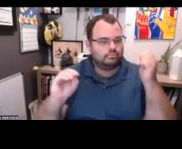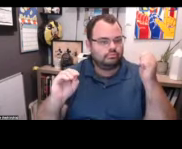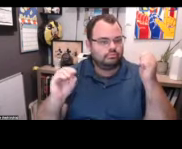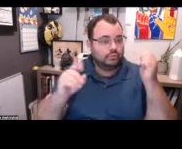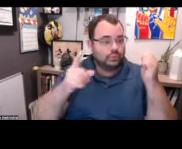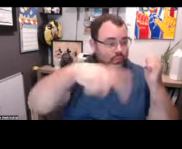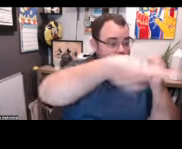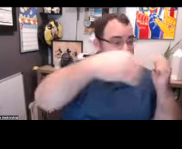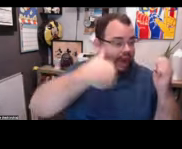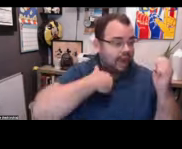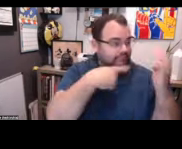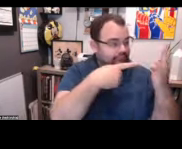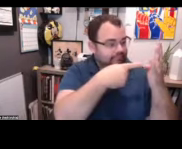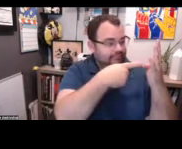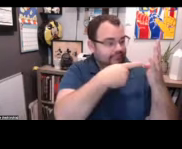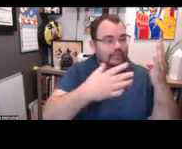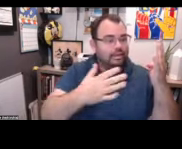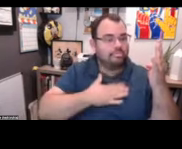None.